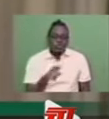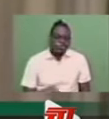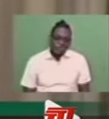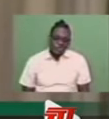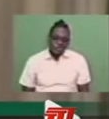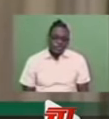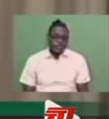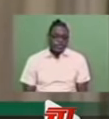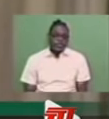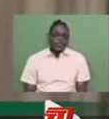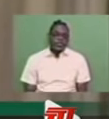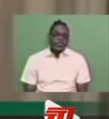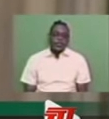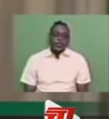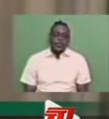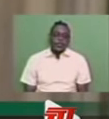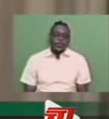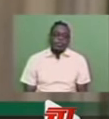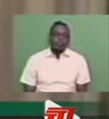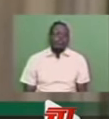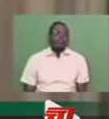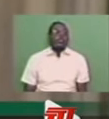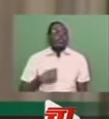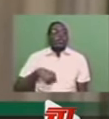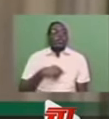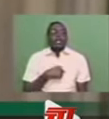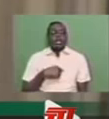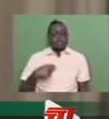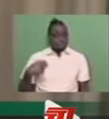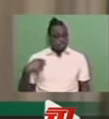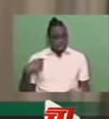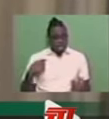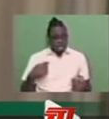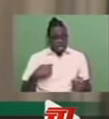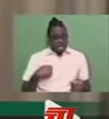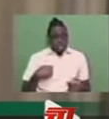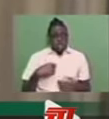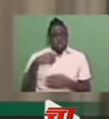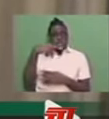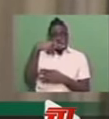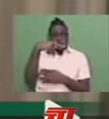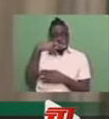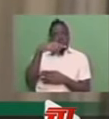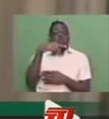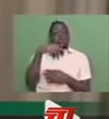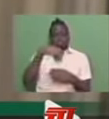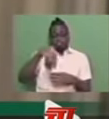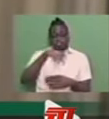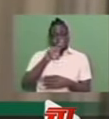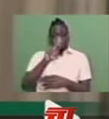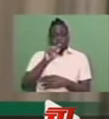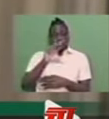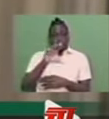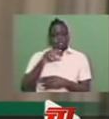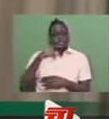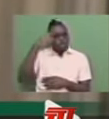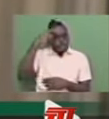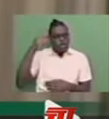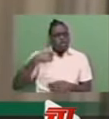increase production. Speaking of low production, let's look at the natural gas sector, the real backbone of our